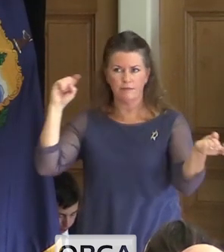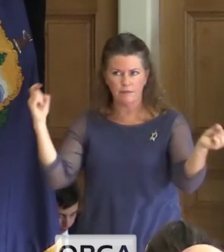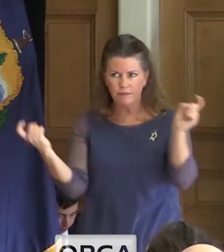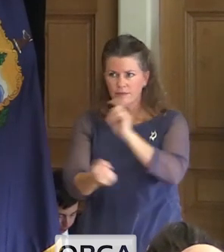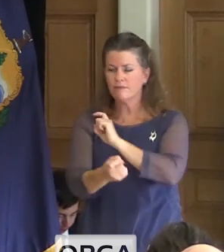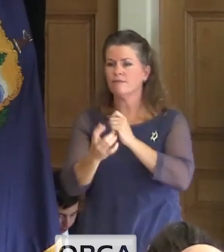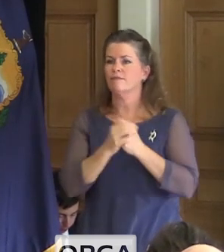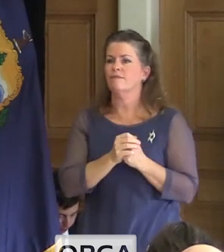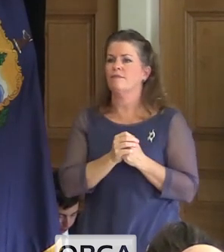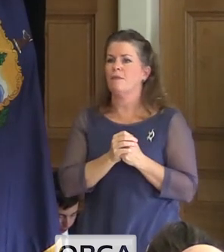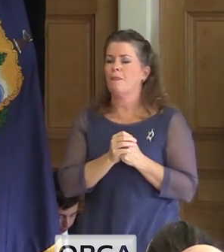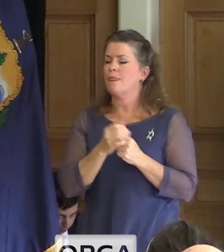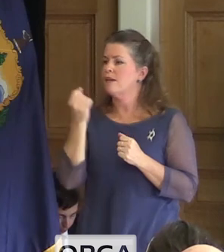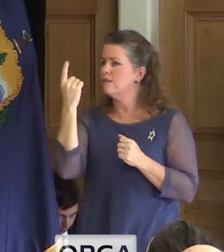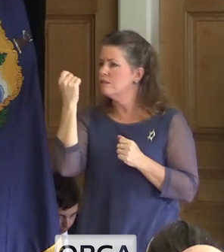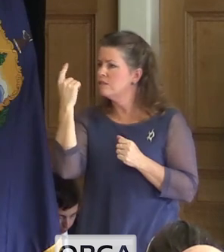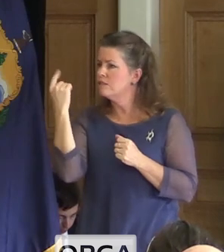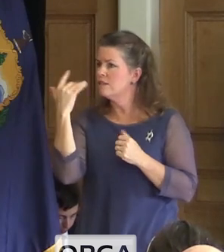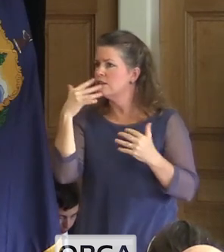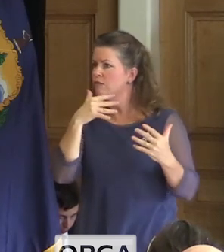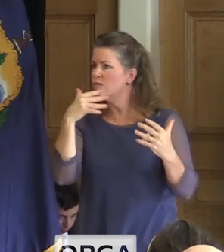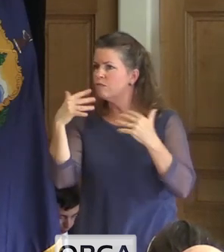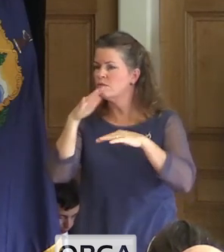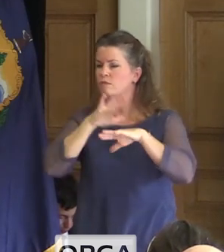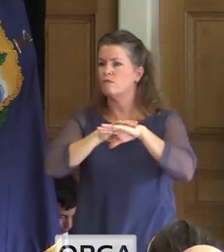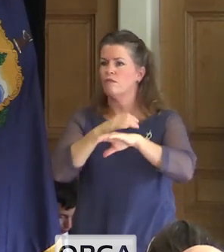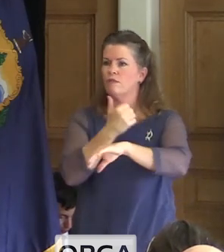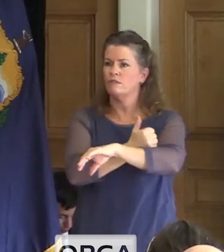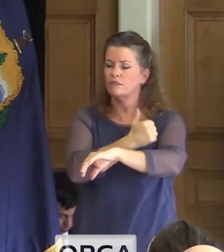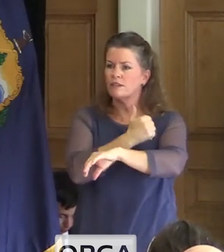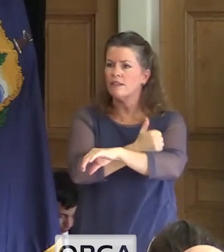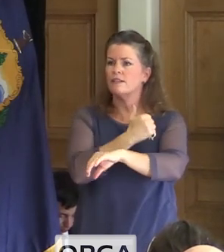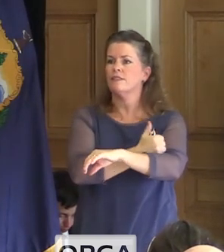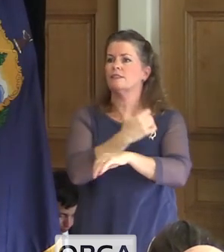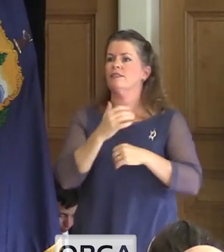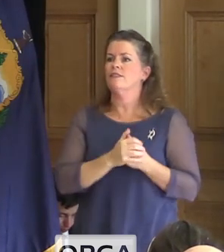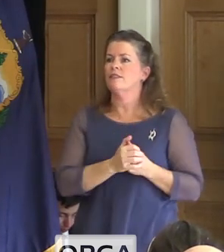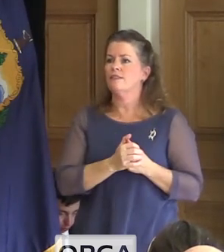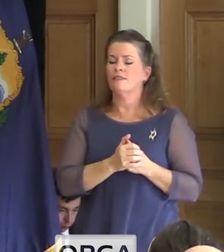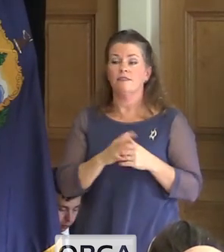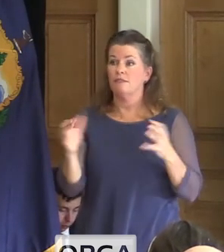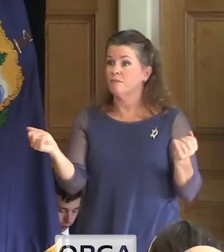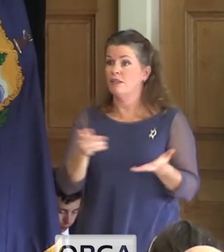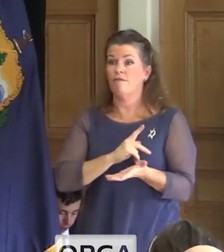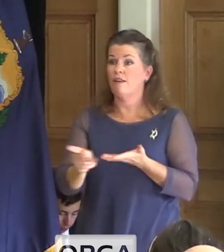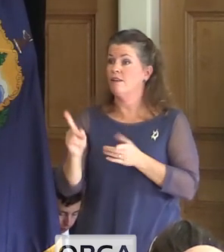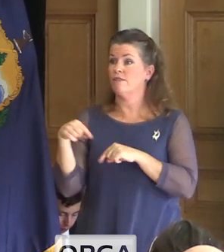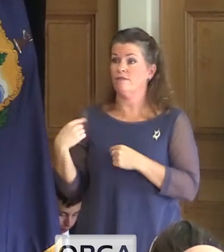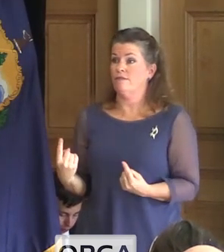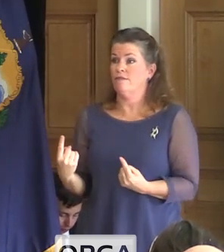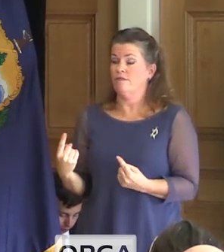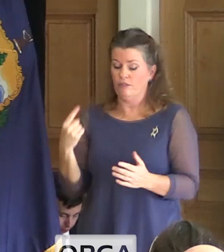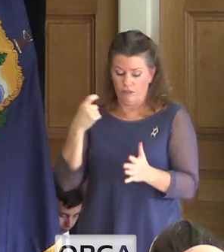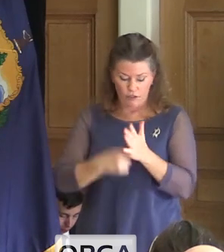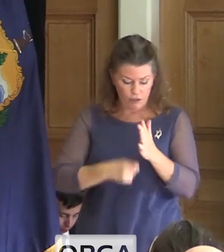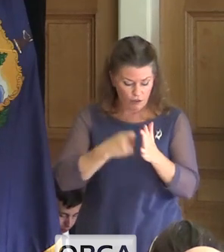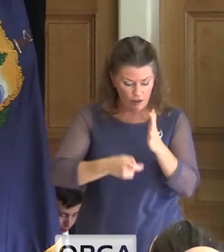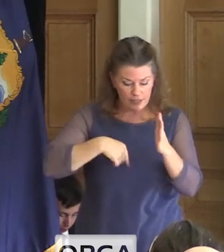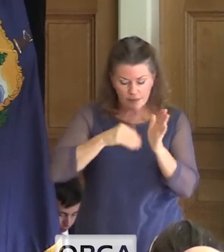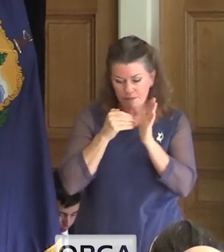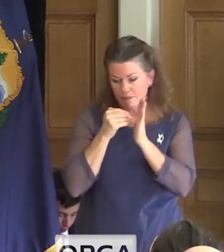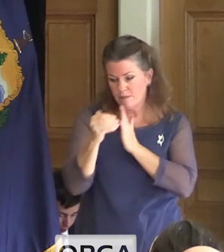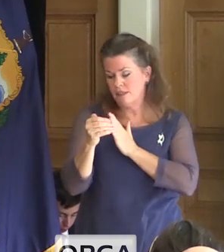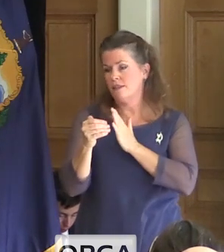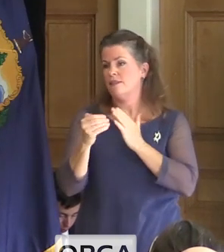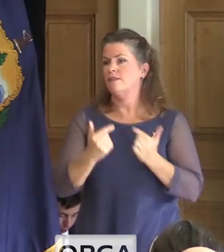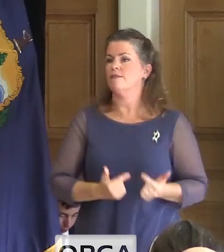understanding that the war on drugs has been an unmitigated failure, costing us millions